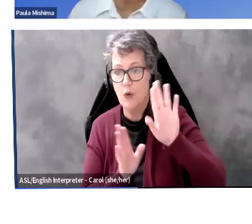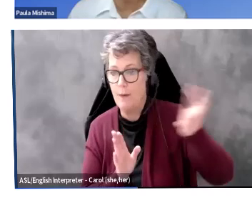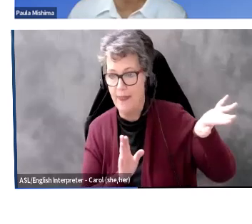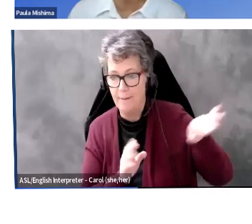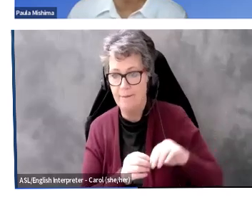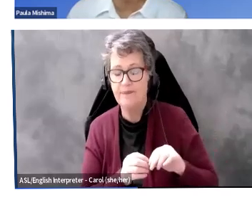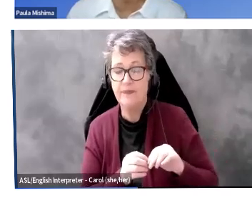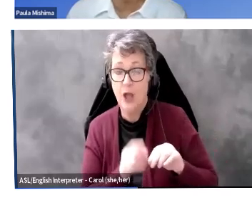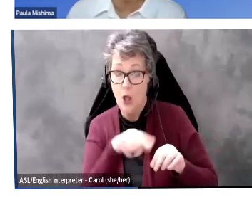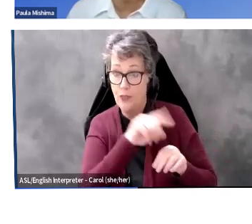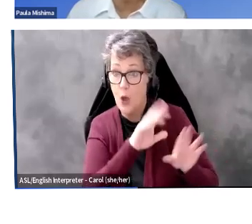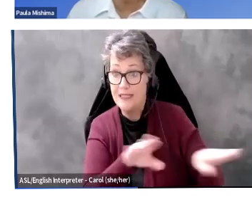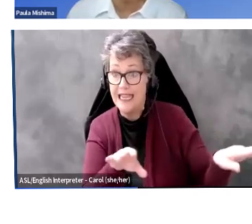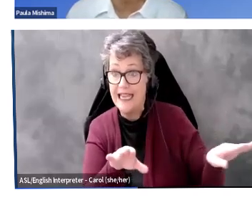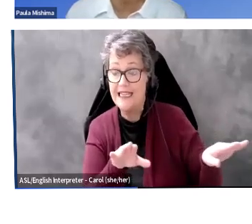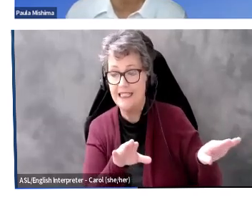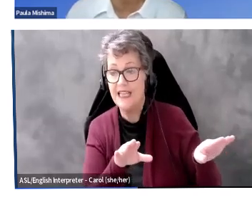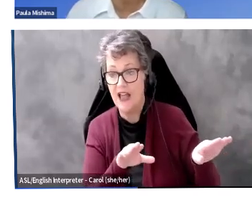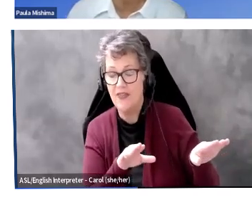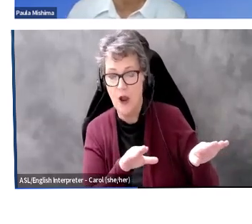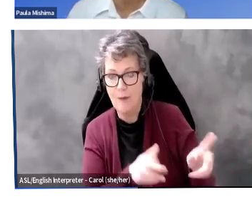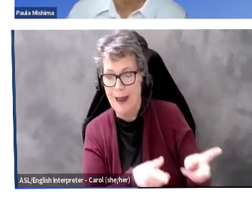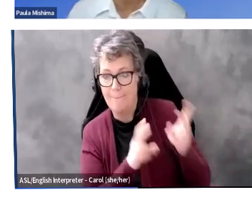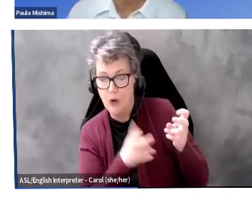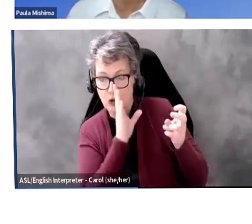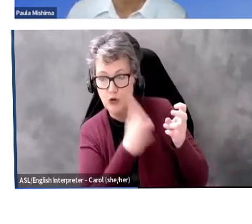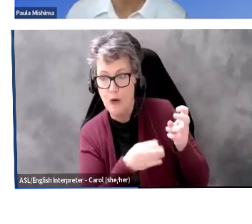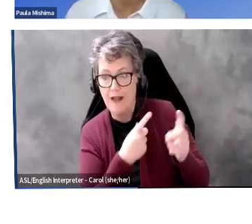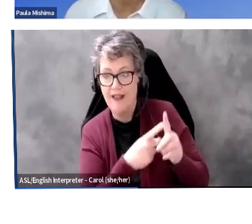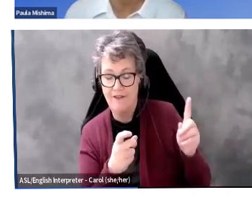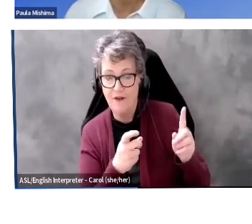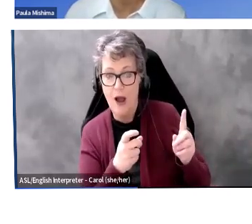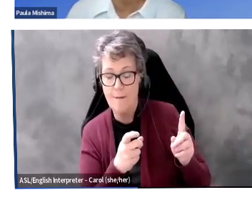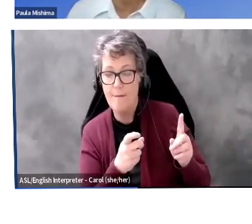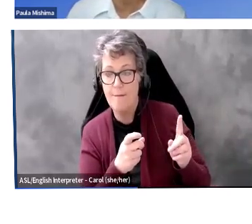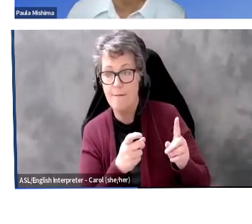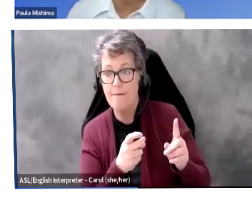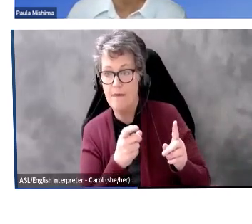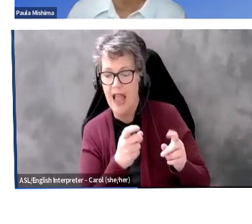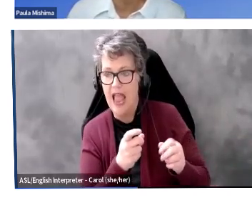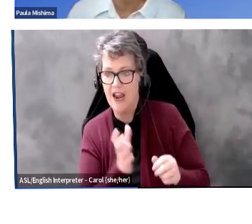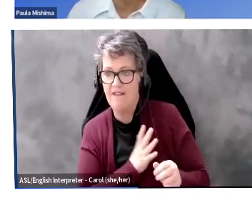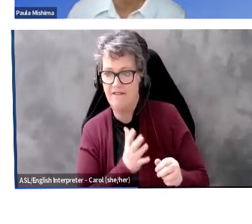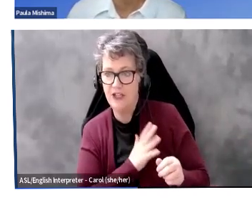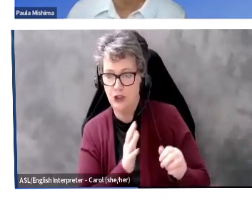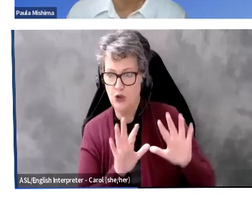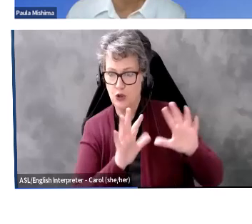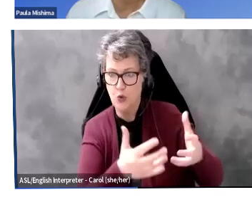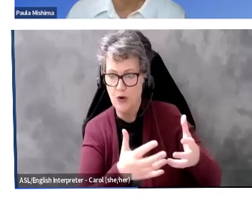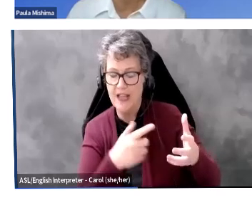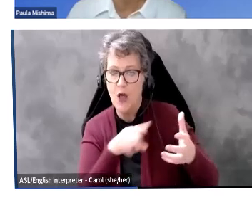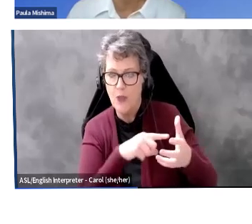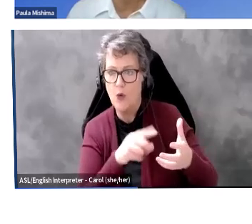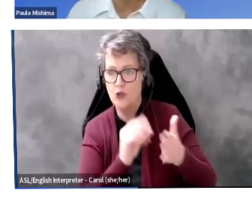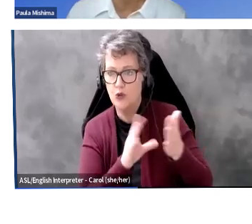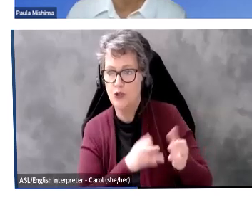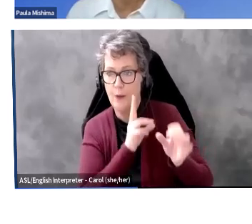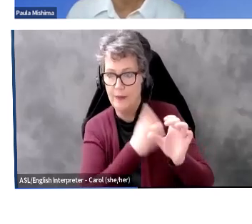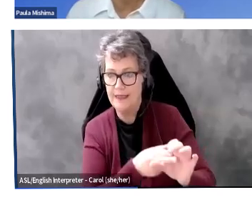because those kids are being pulled directly from the authoritative source of students who are